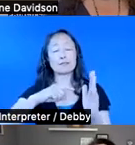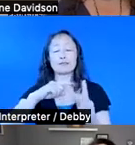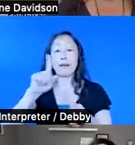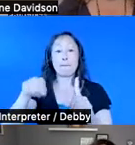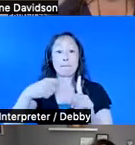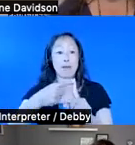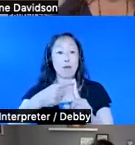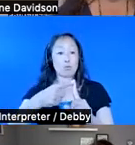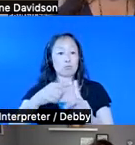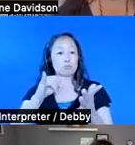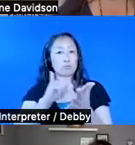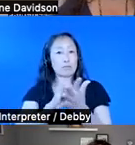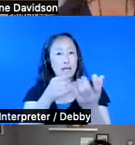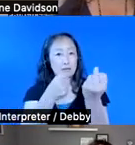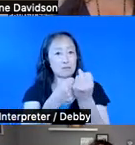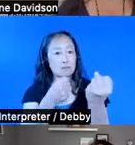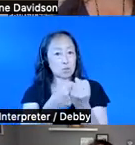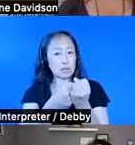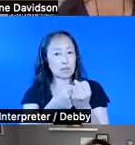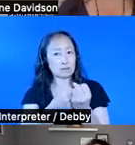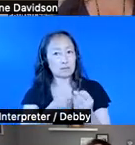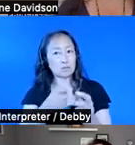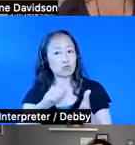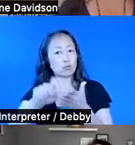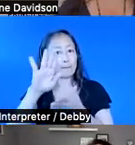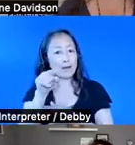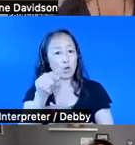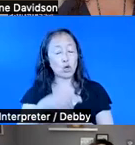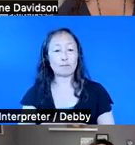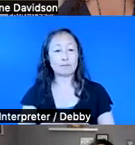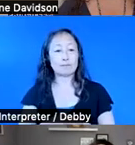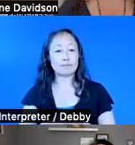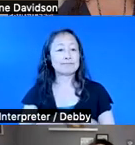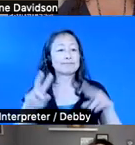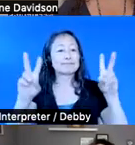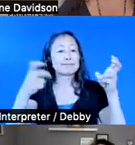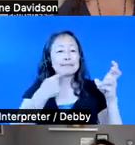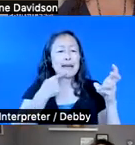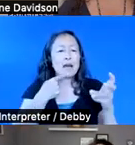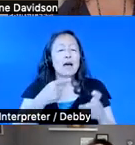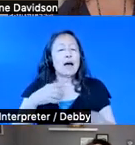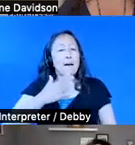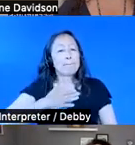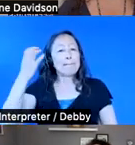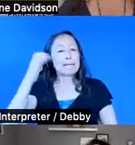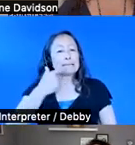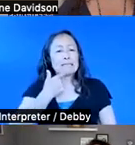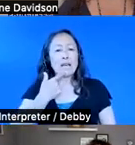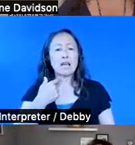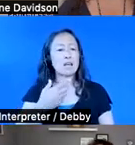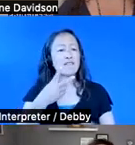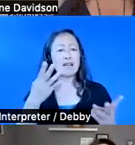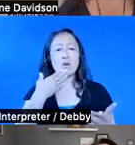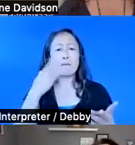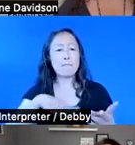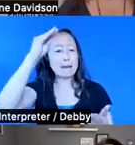about that. And one of her quotes is that, "My cousin said there were very bad men there. Sometimes they would throw a rope over our women and